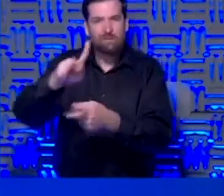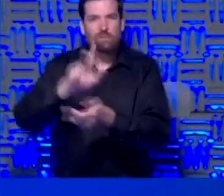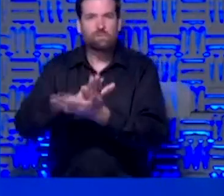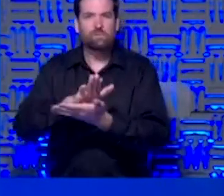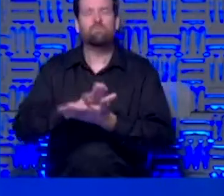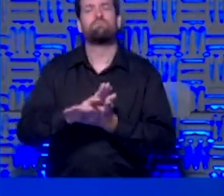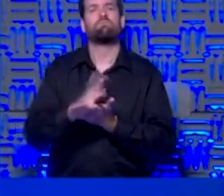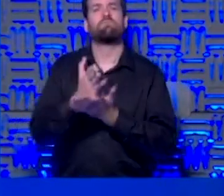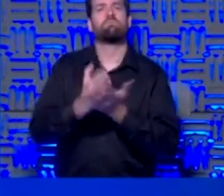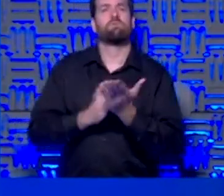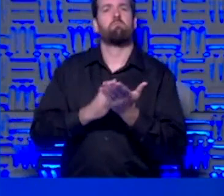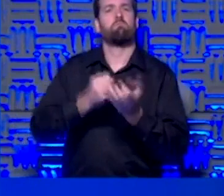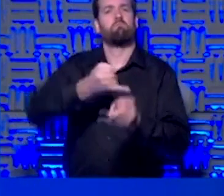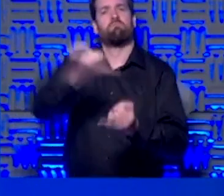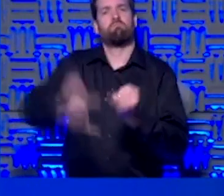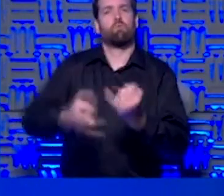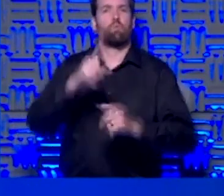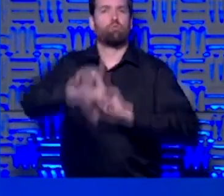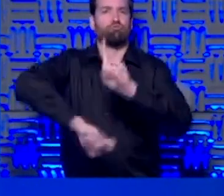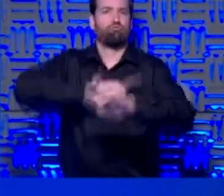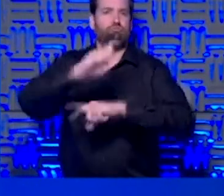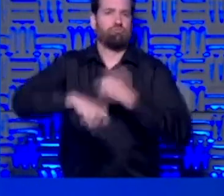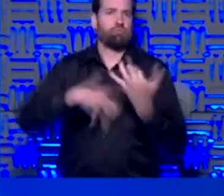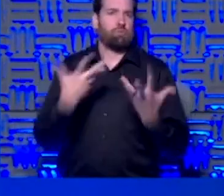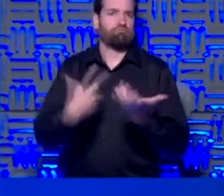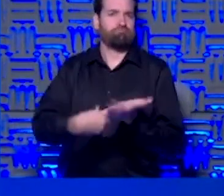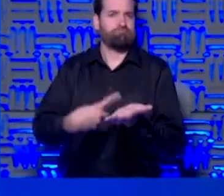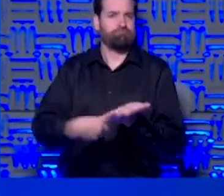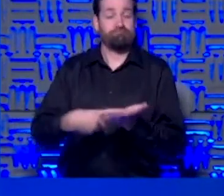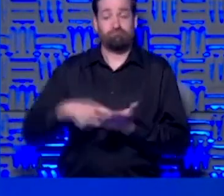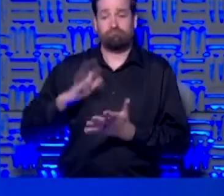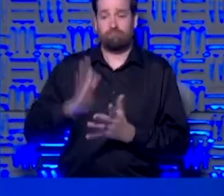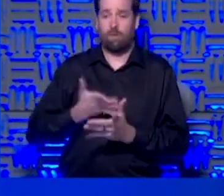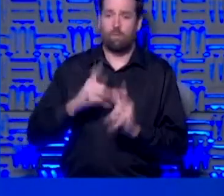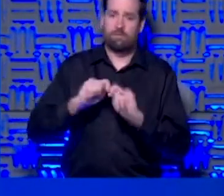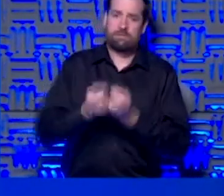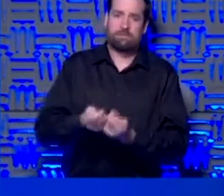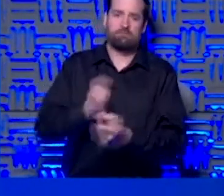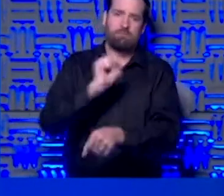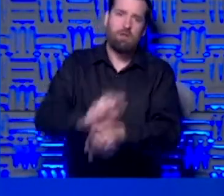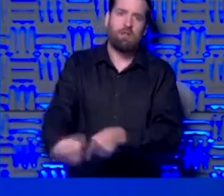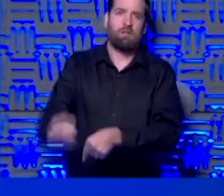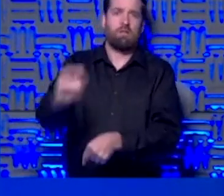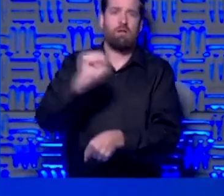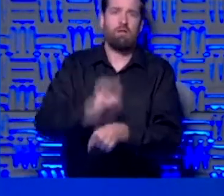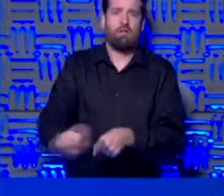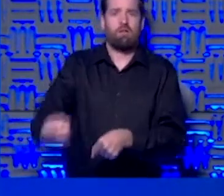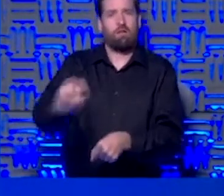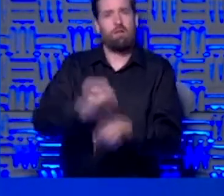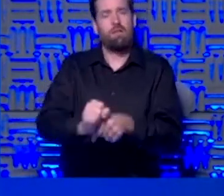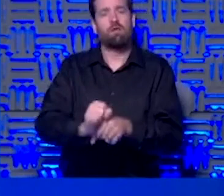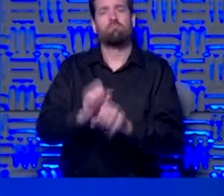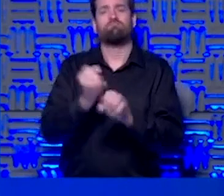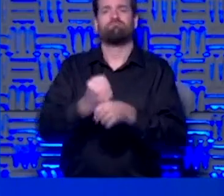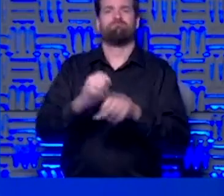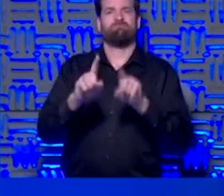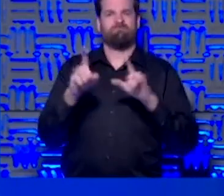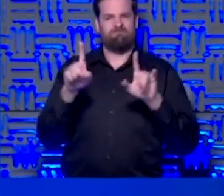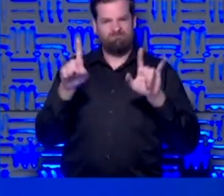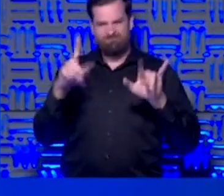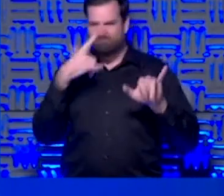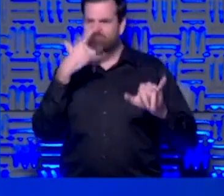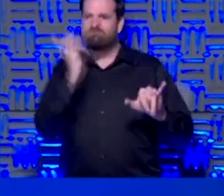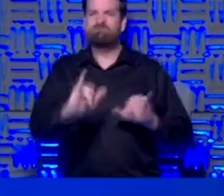some final questions that we want to go through today. Our team has worked incredibly hard at creating a little bit different of a format